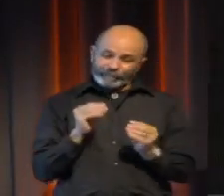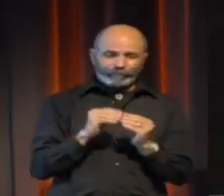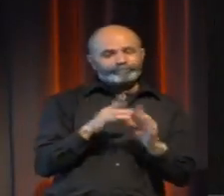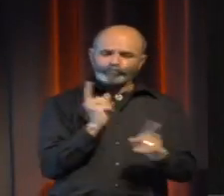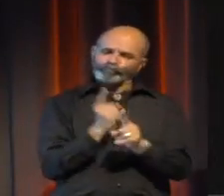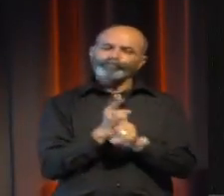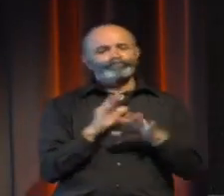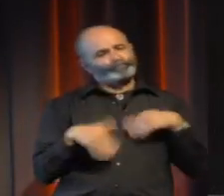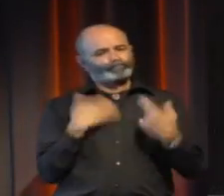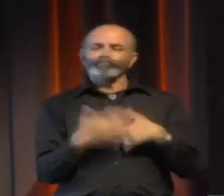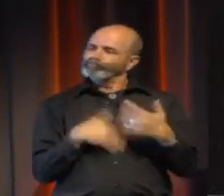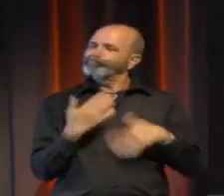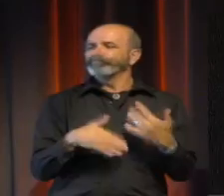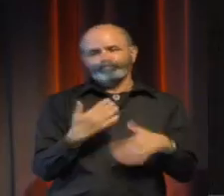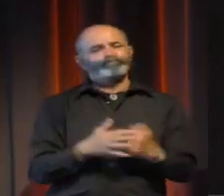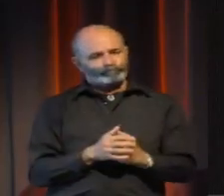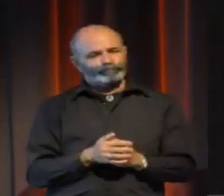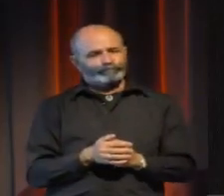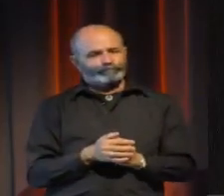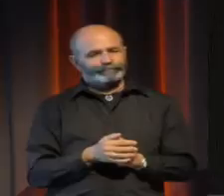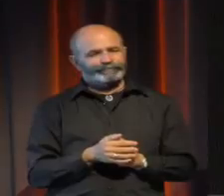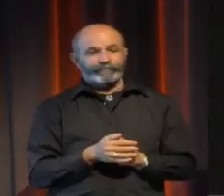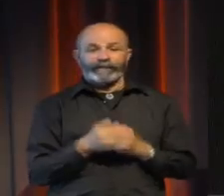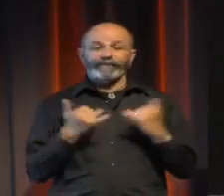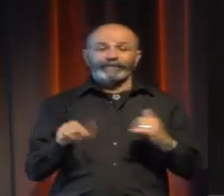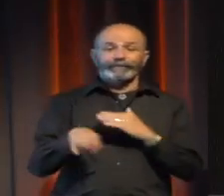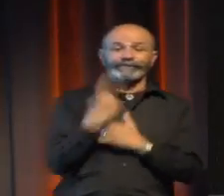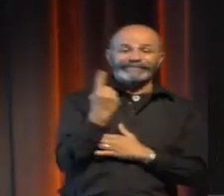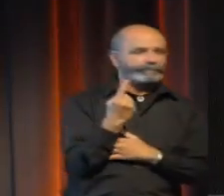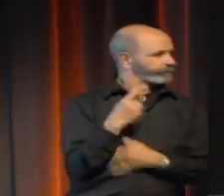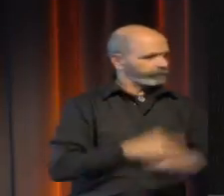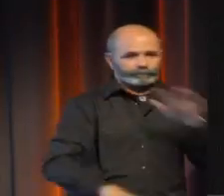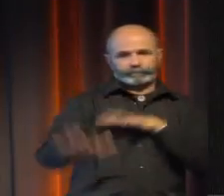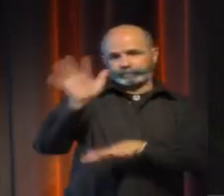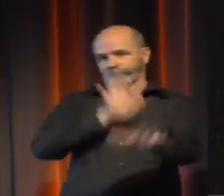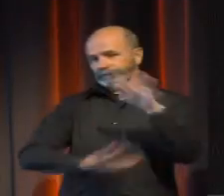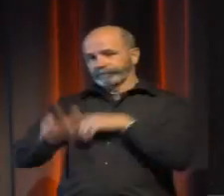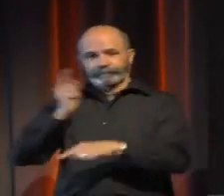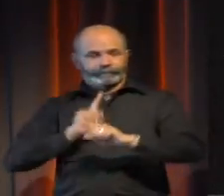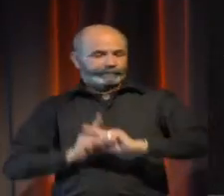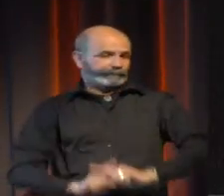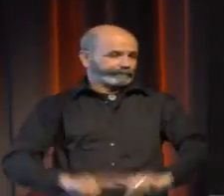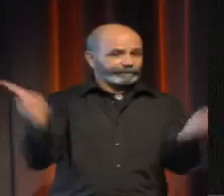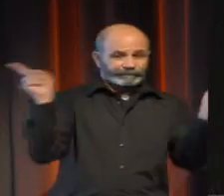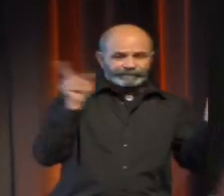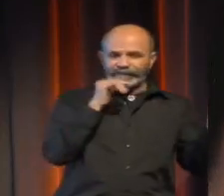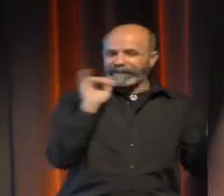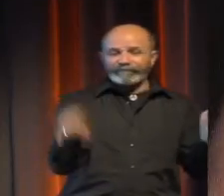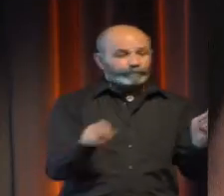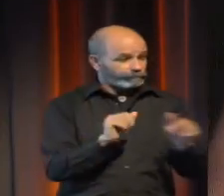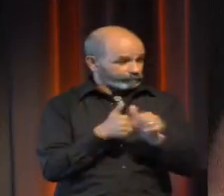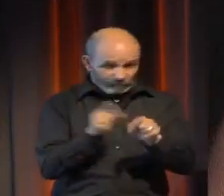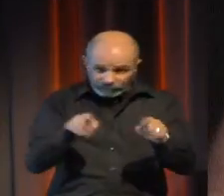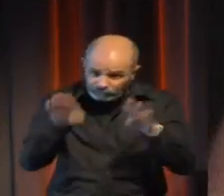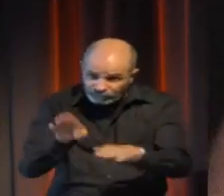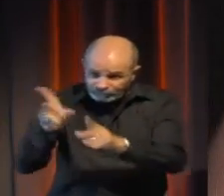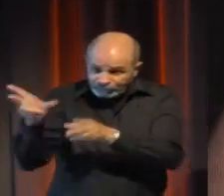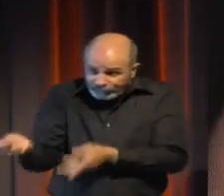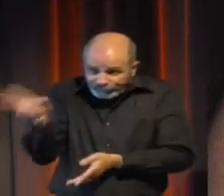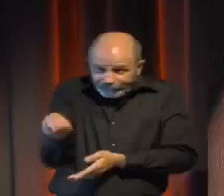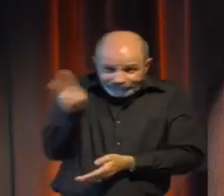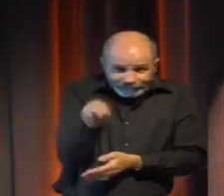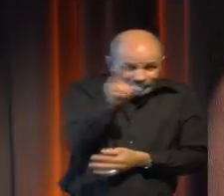do. But today, our generation isn't just constrained to that. If a couple decides,